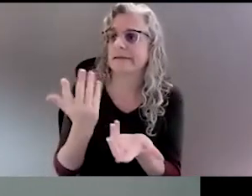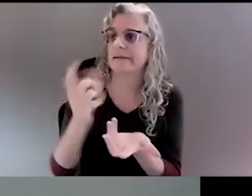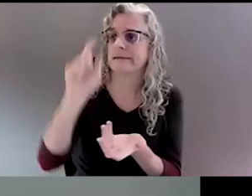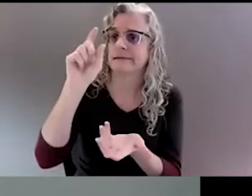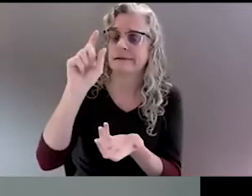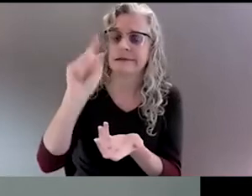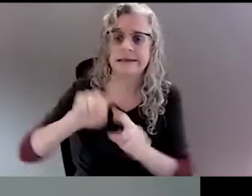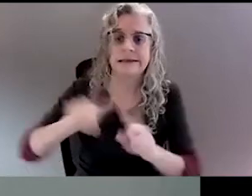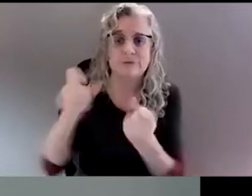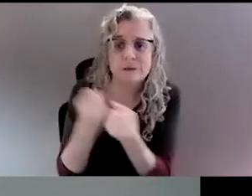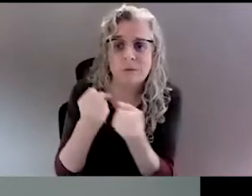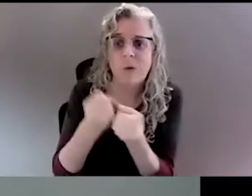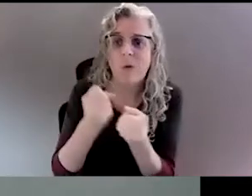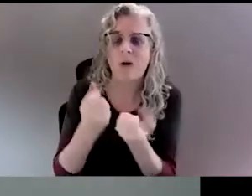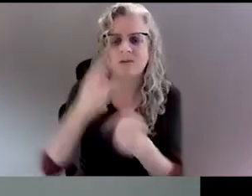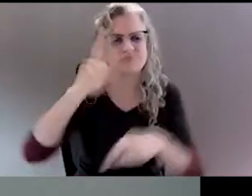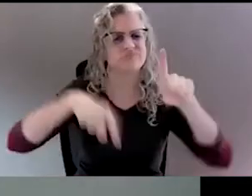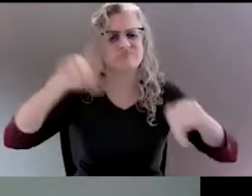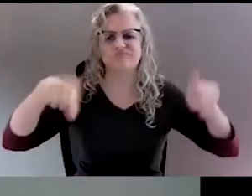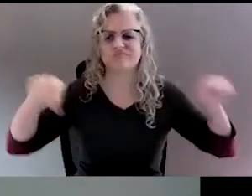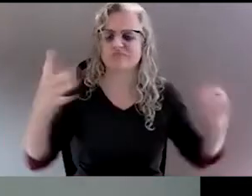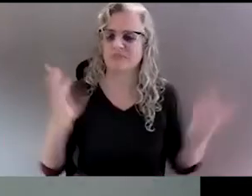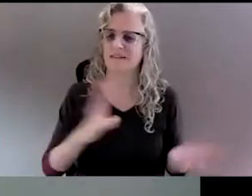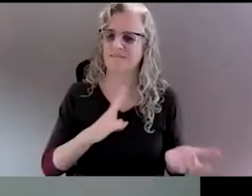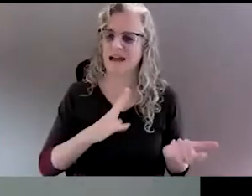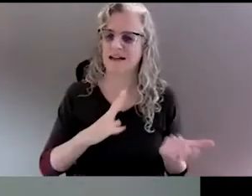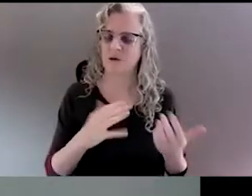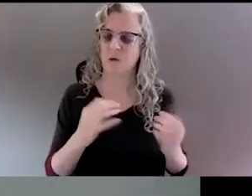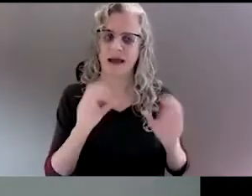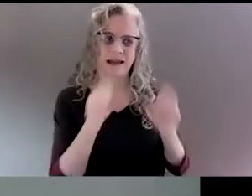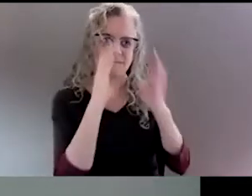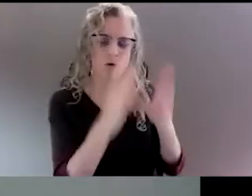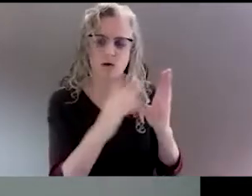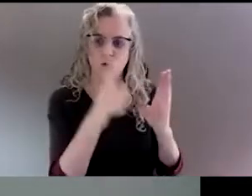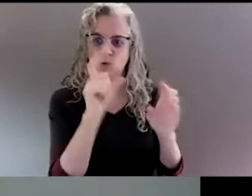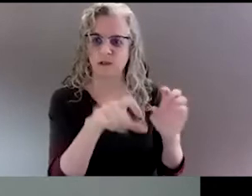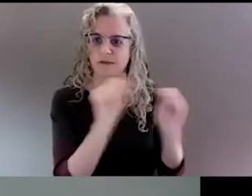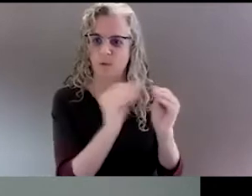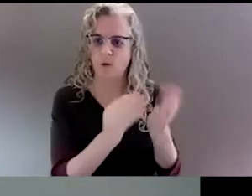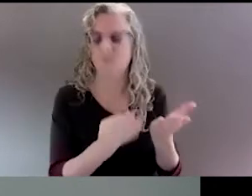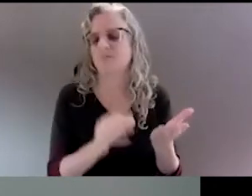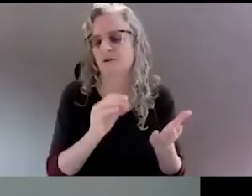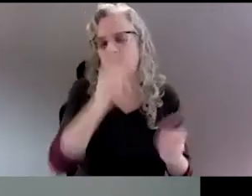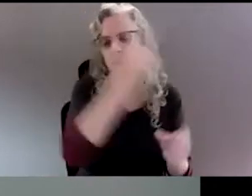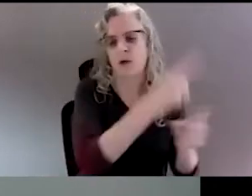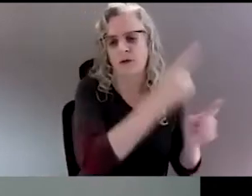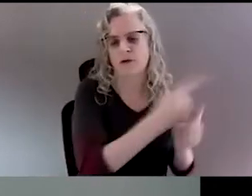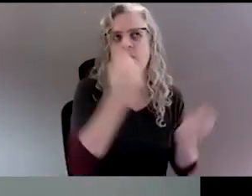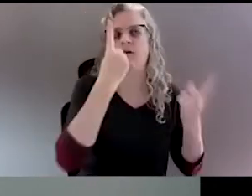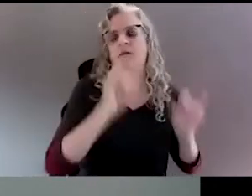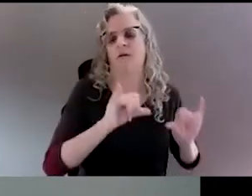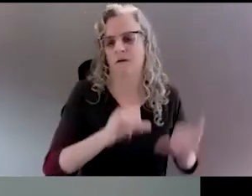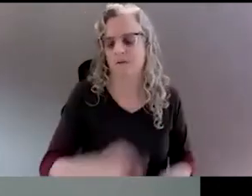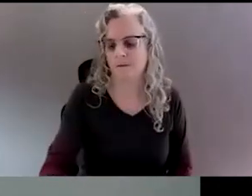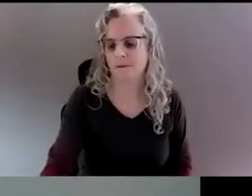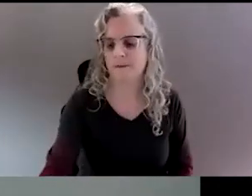you save your energy for the person who does need it. Um, so that has been how